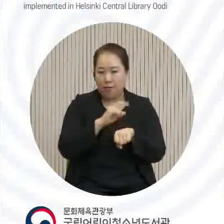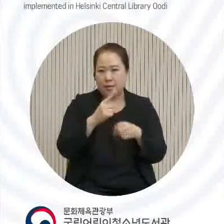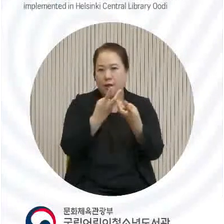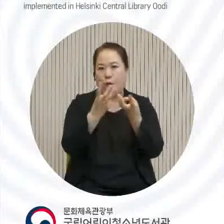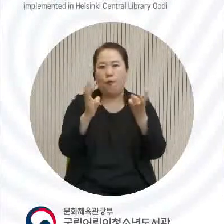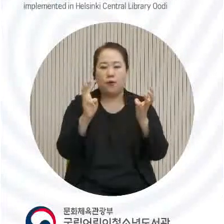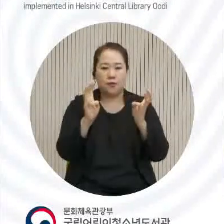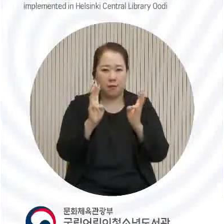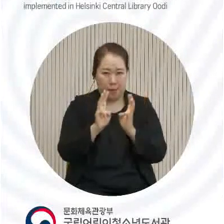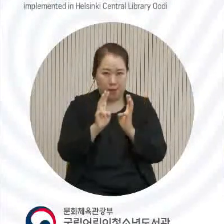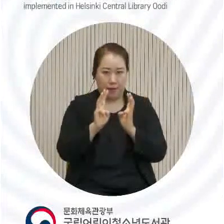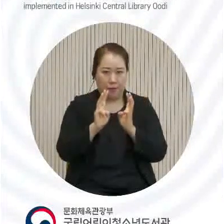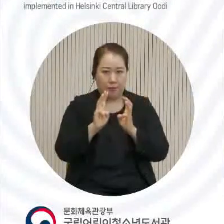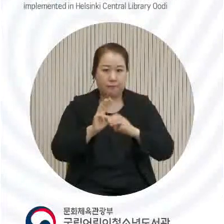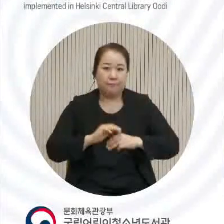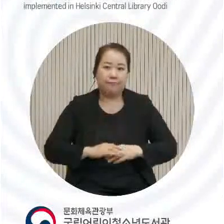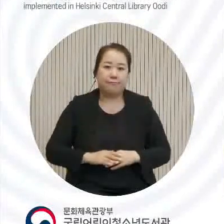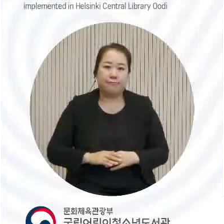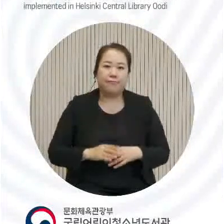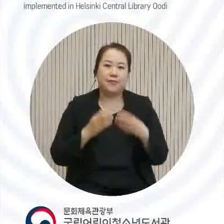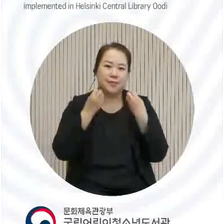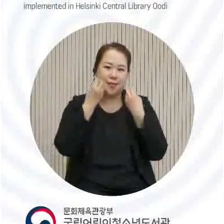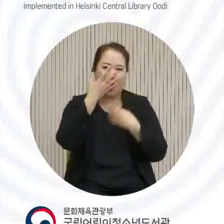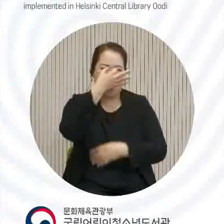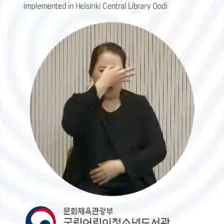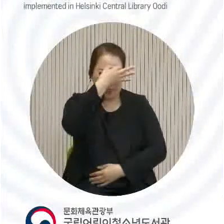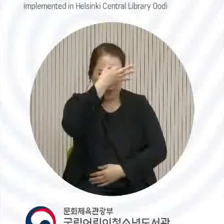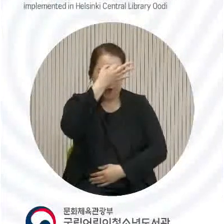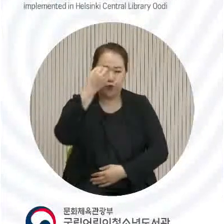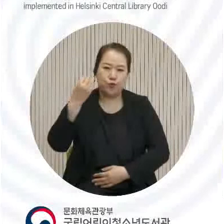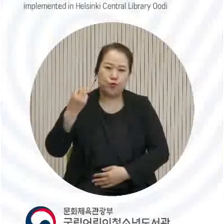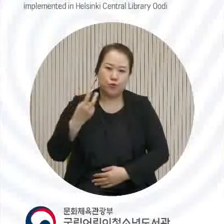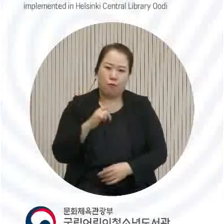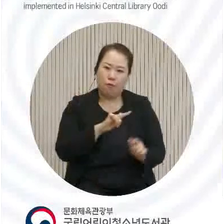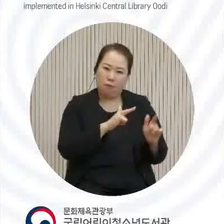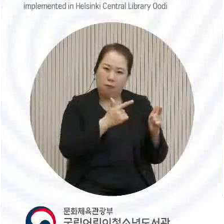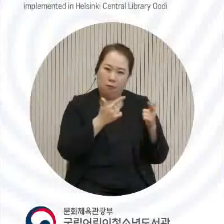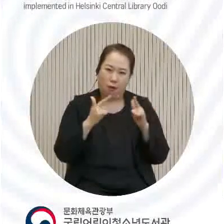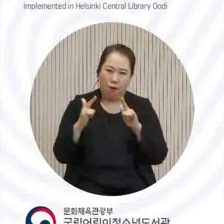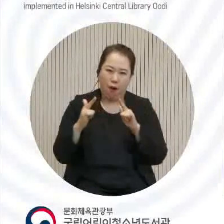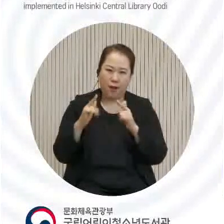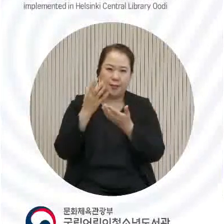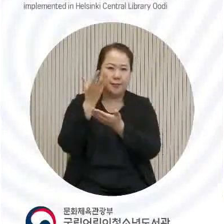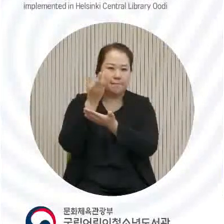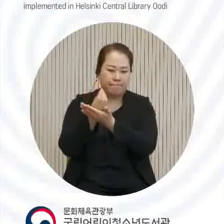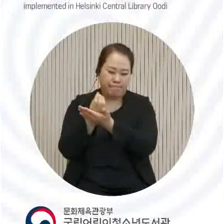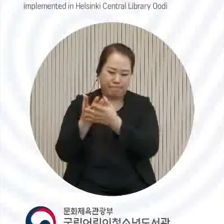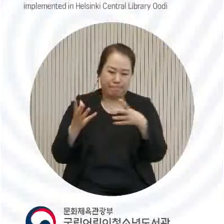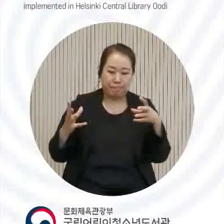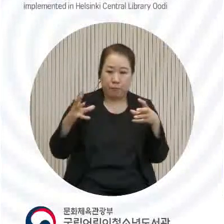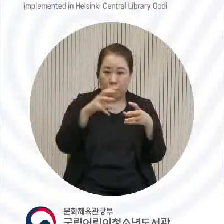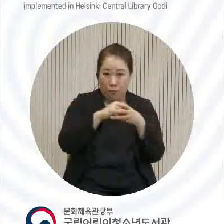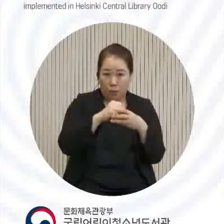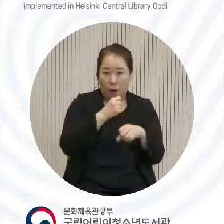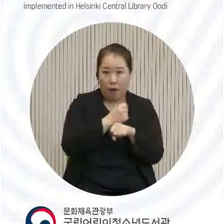way, combining new technologies and various applications with literature, we can possibly make children and young adults